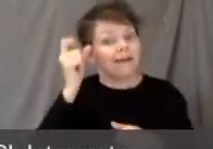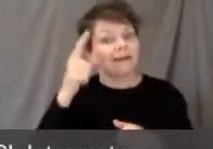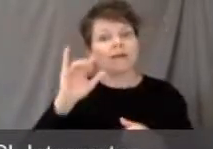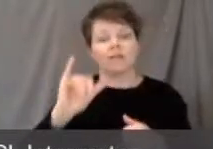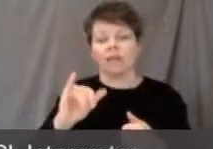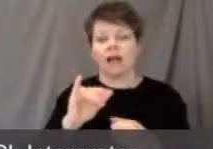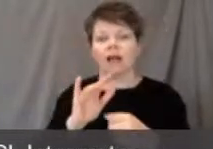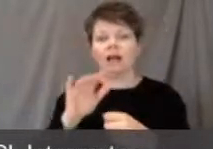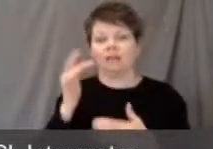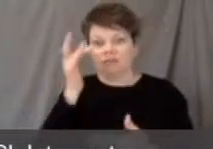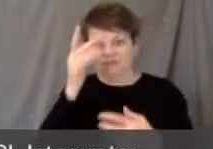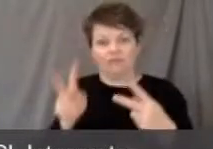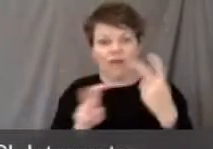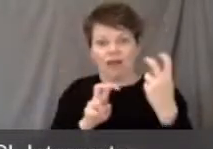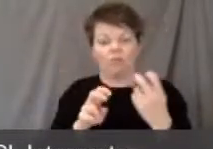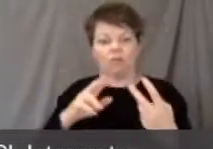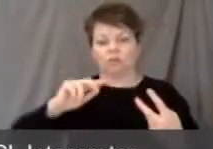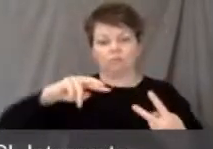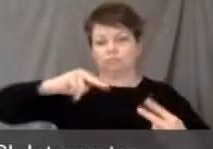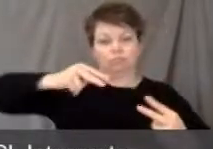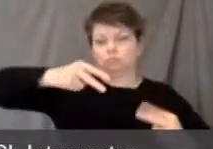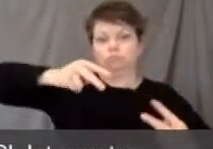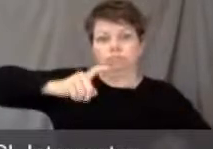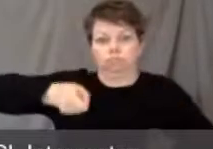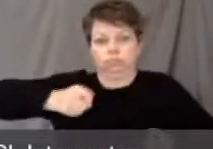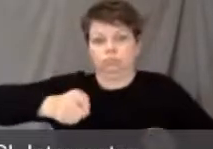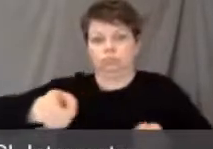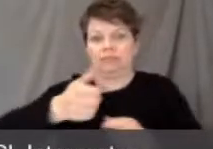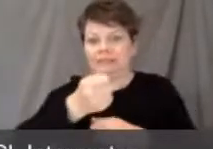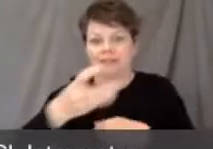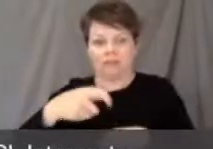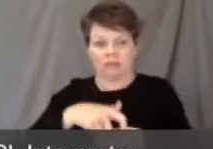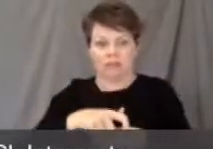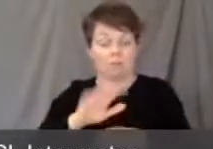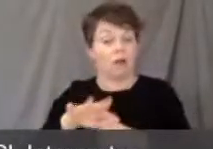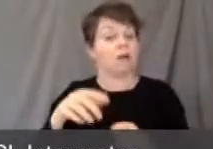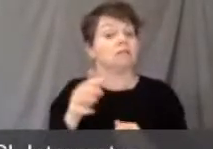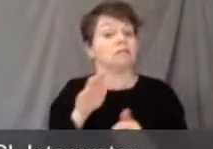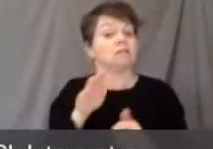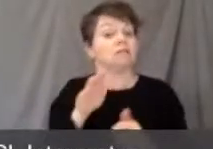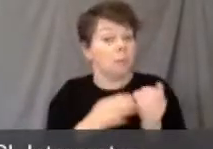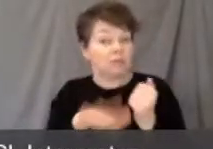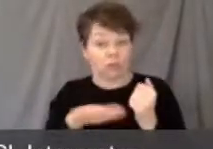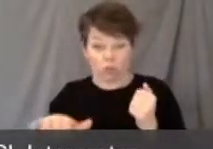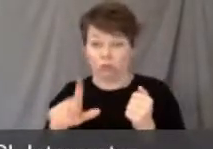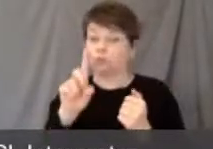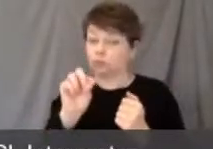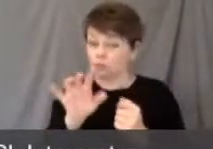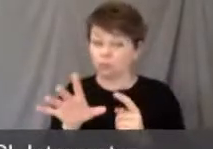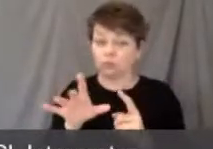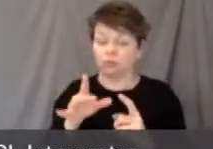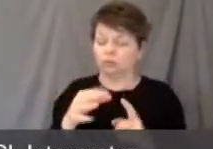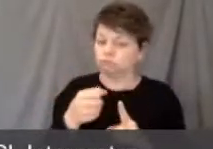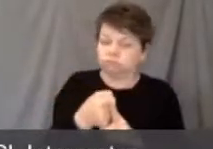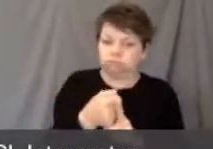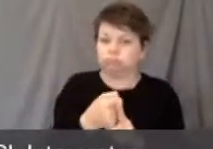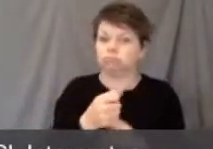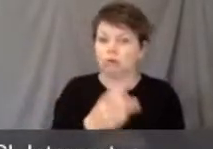already. And we do know that some children are affected in a serious manner.